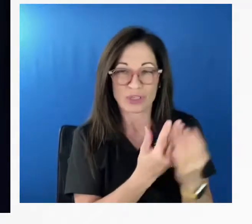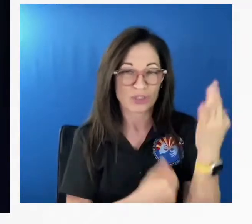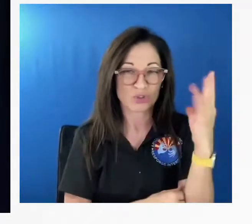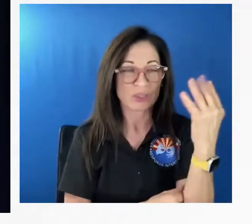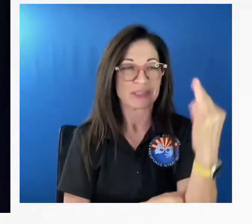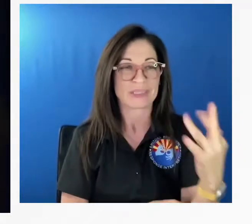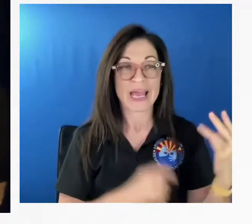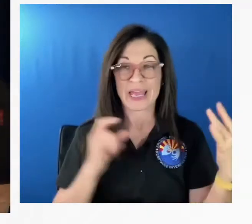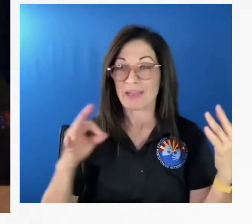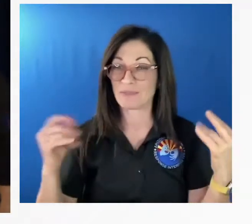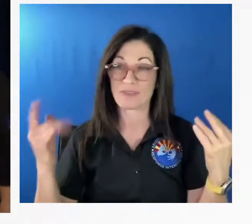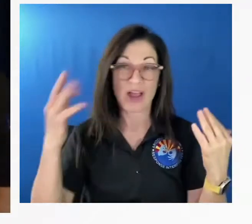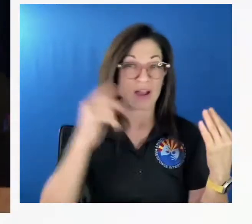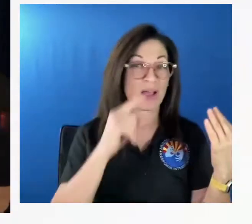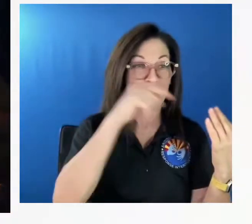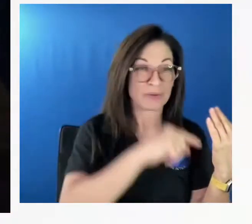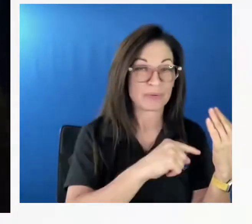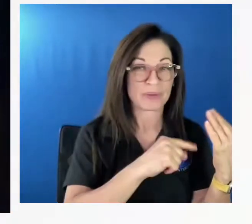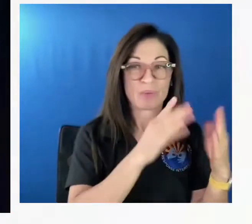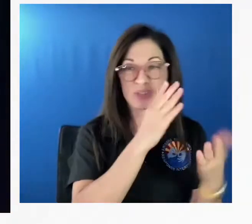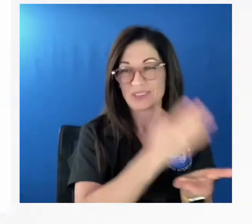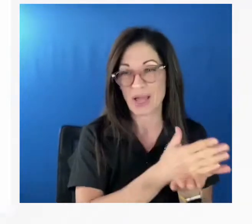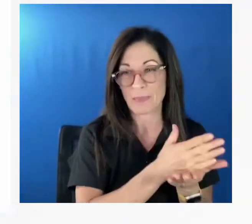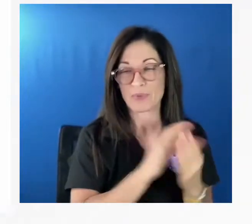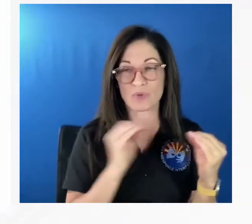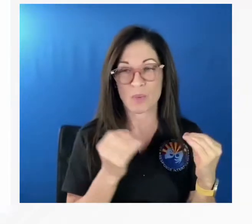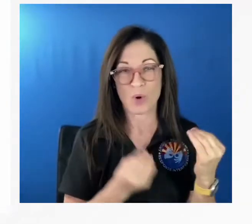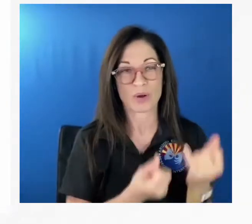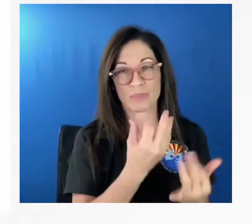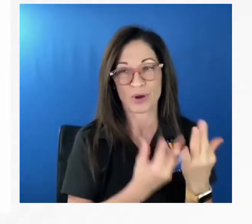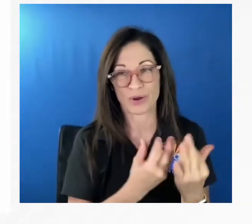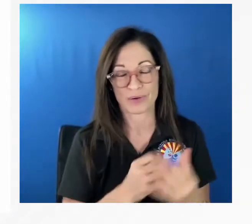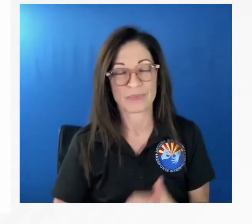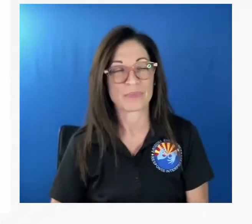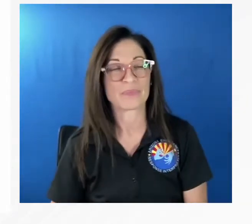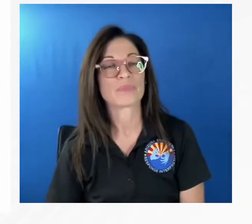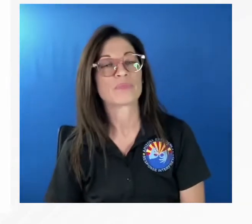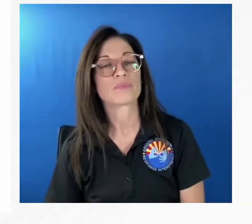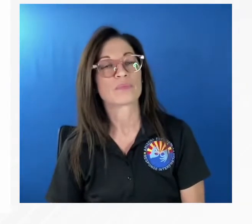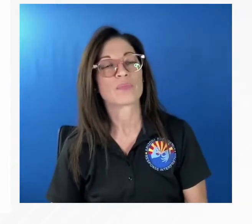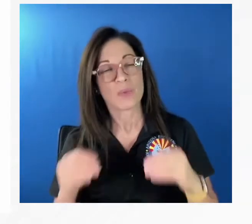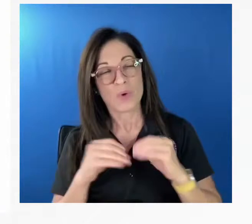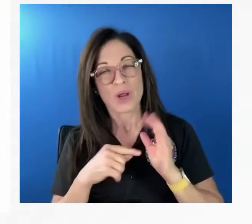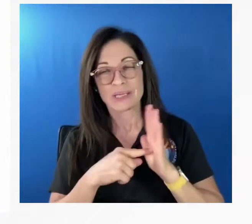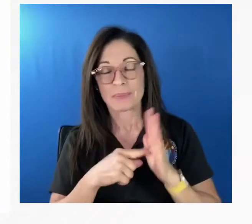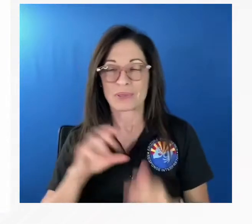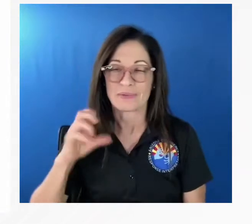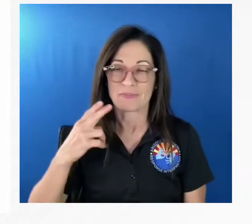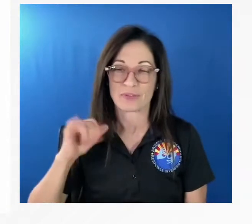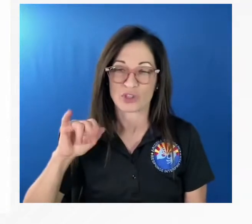over. Next slide. And then just more example of the chipping. Next slide.